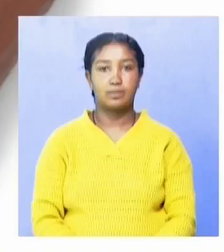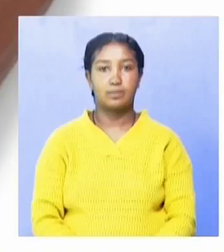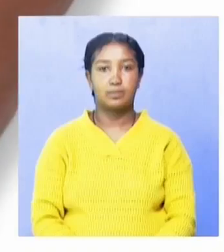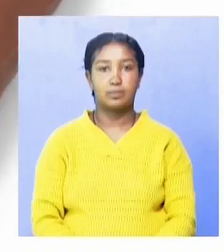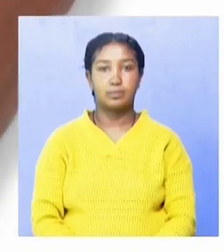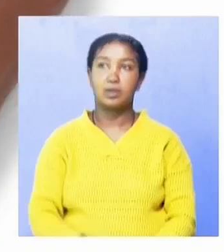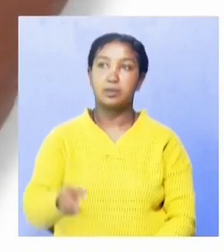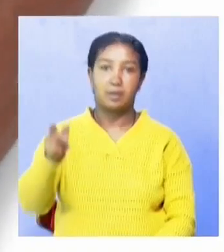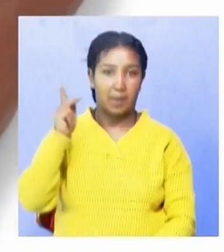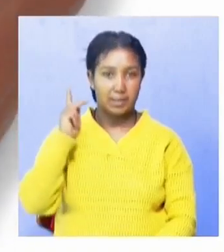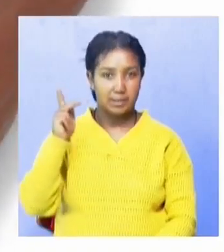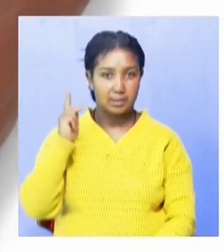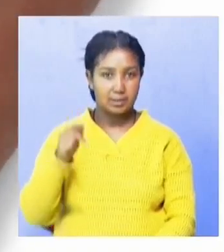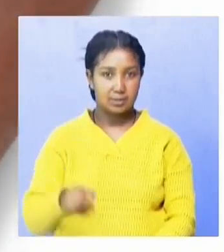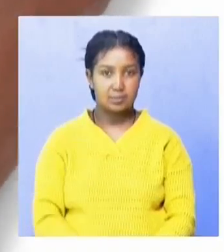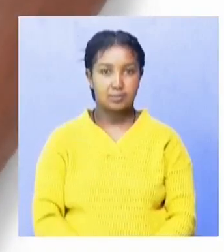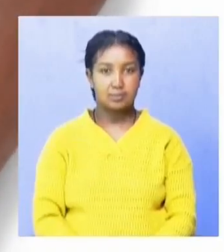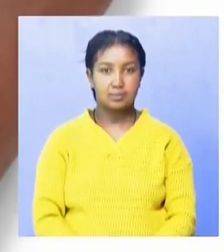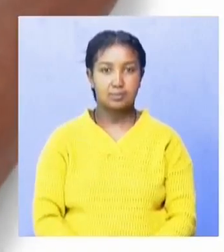in the past.